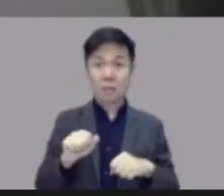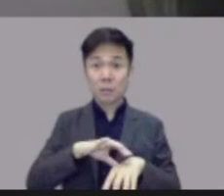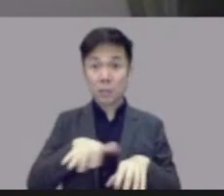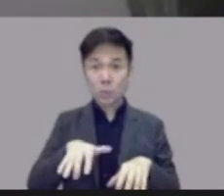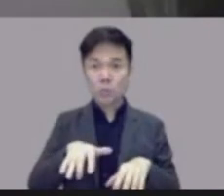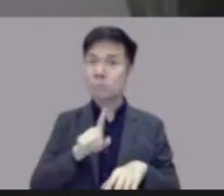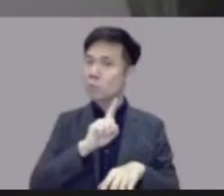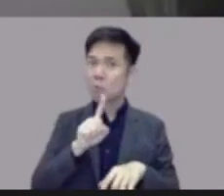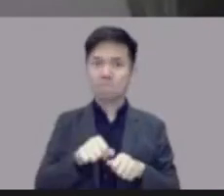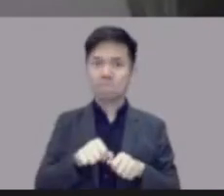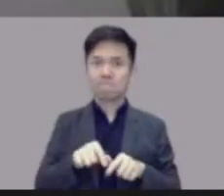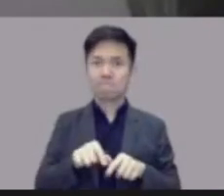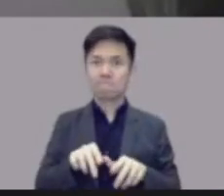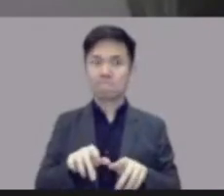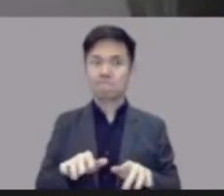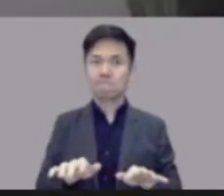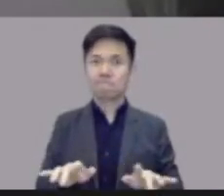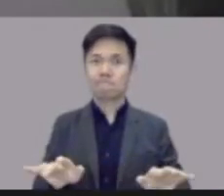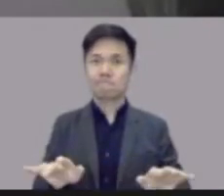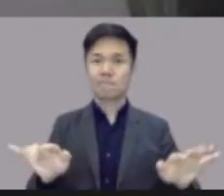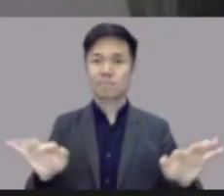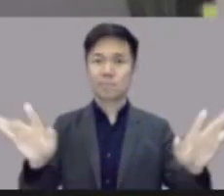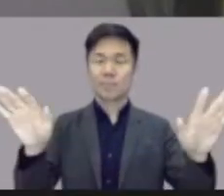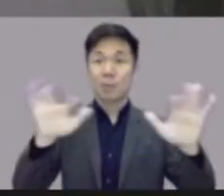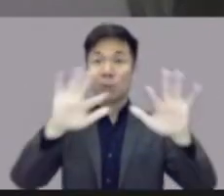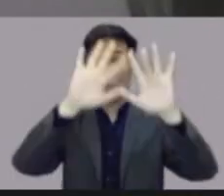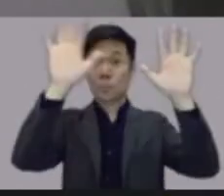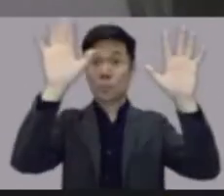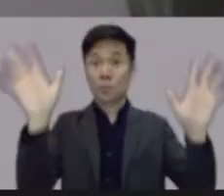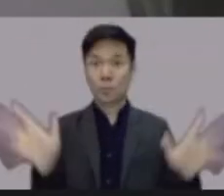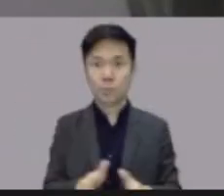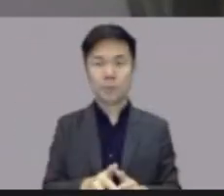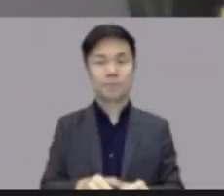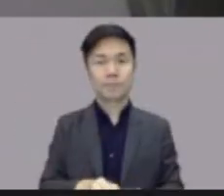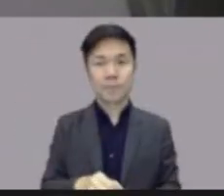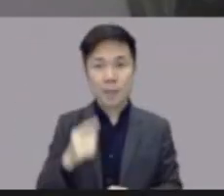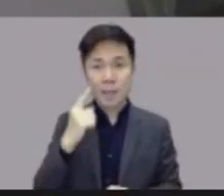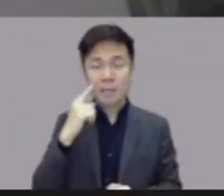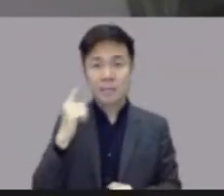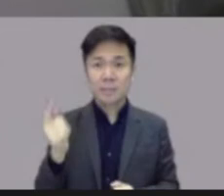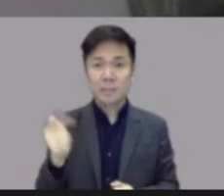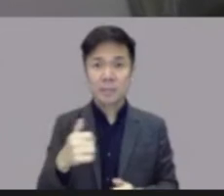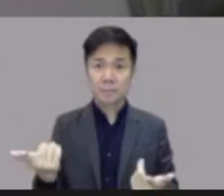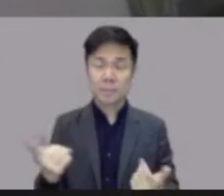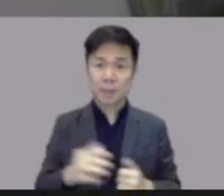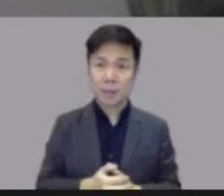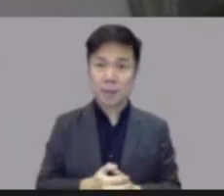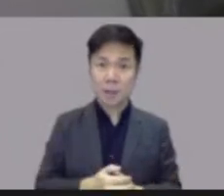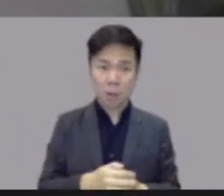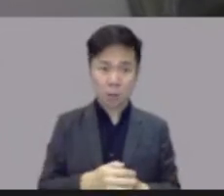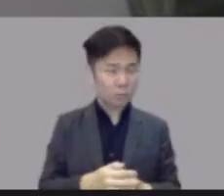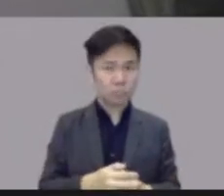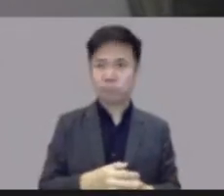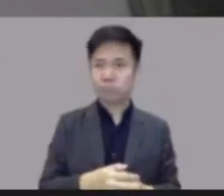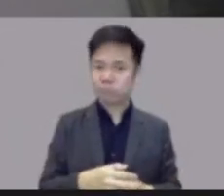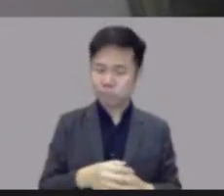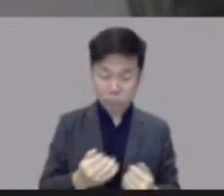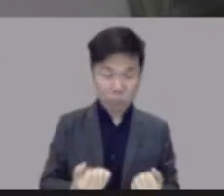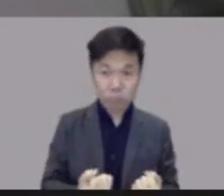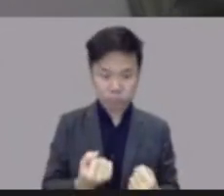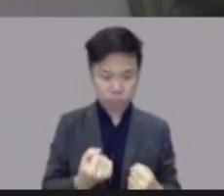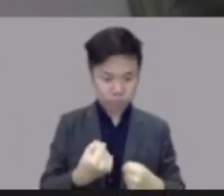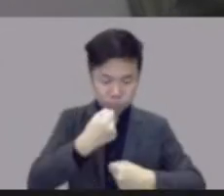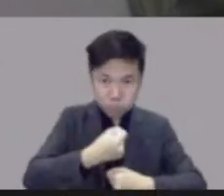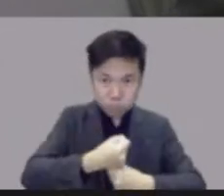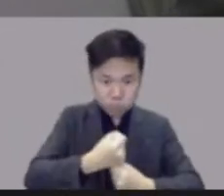a much bigger Global Supply Chain issue we're polluting production bases have shifted from the global